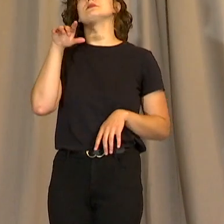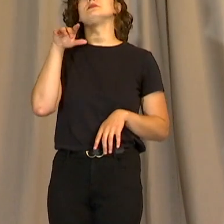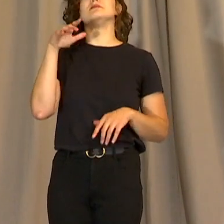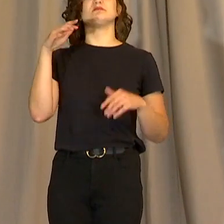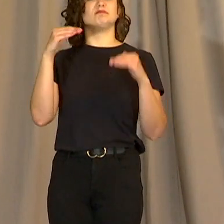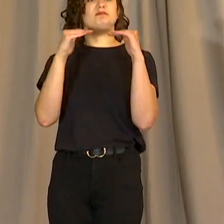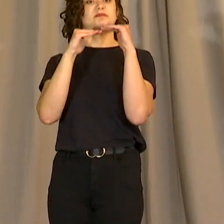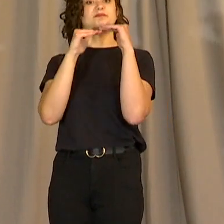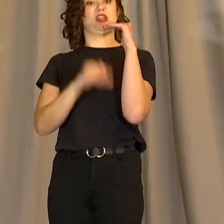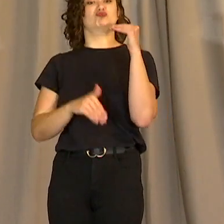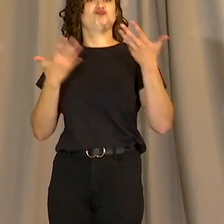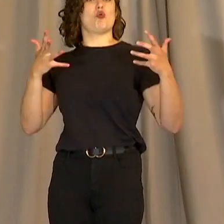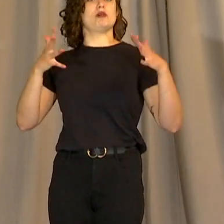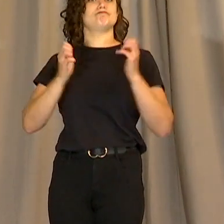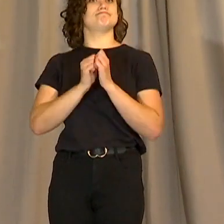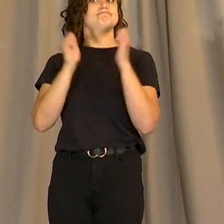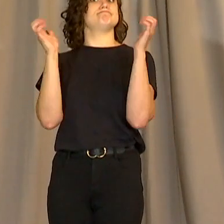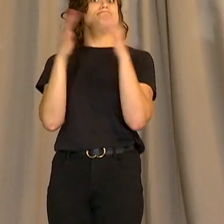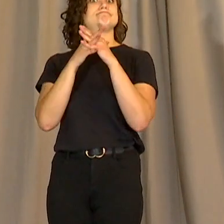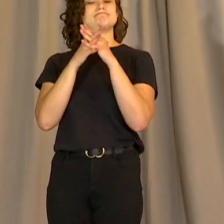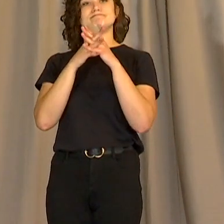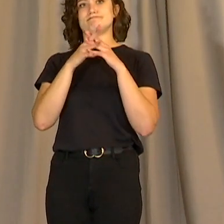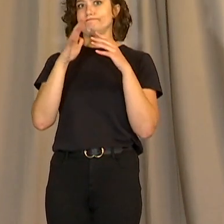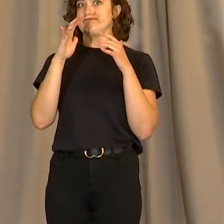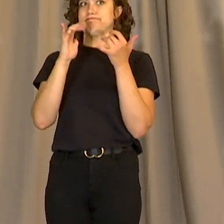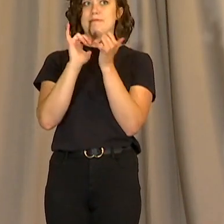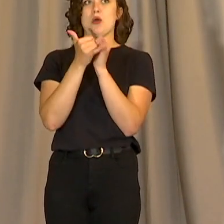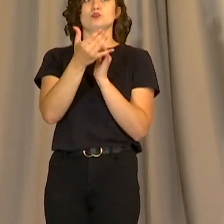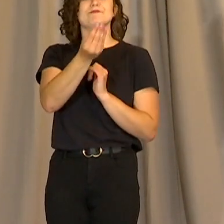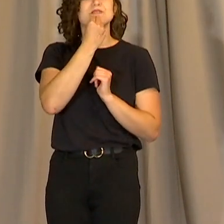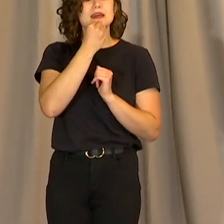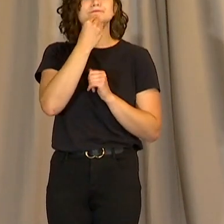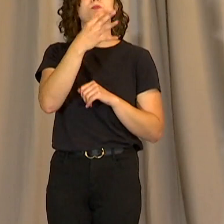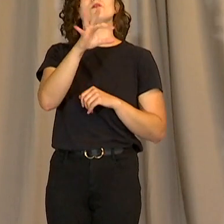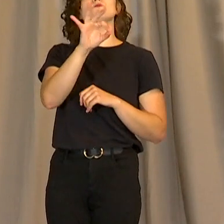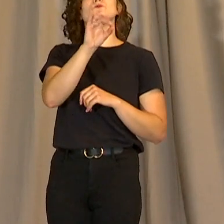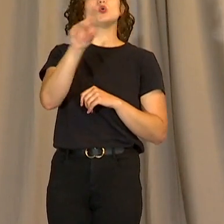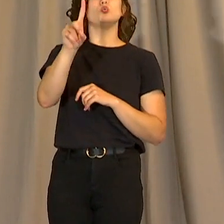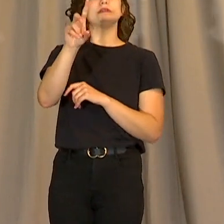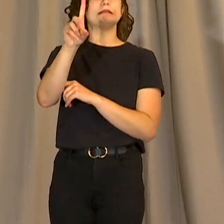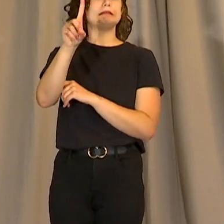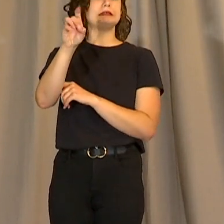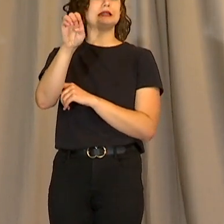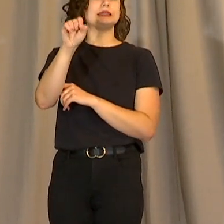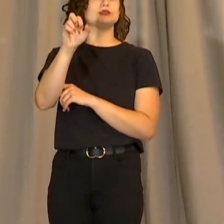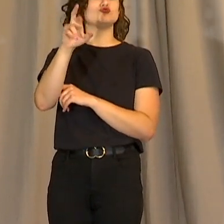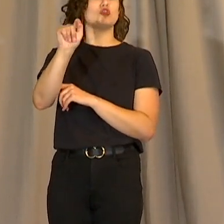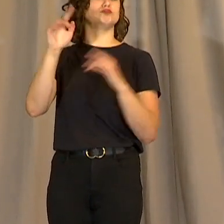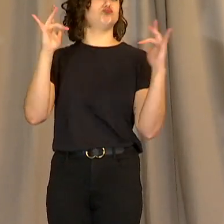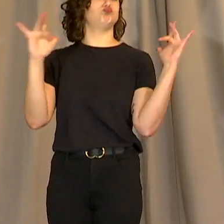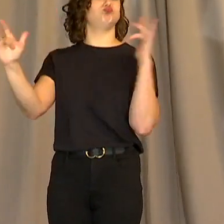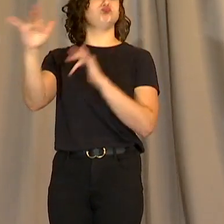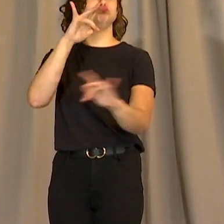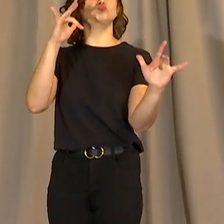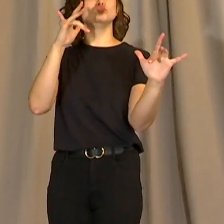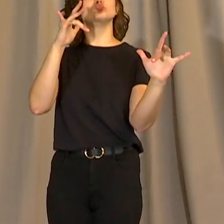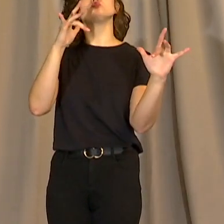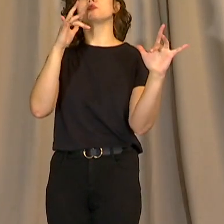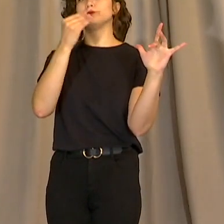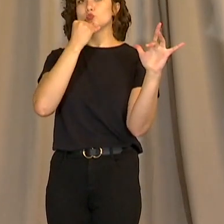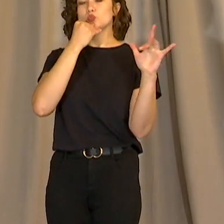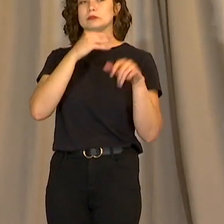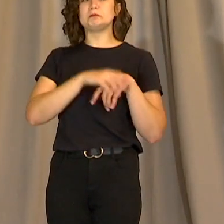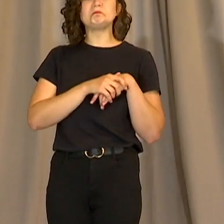how we are fed, right? Food deserts, how the stress of allostatic load of